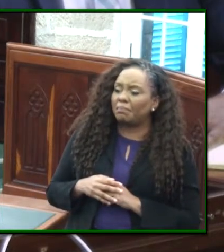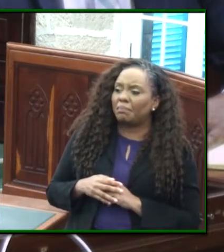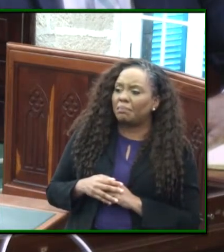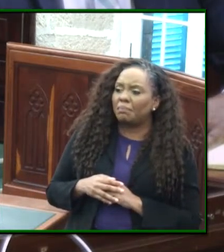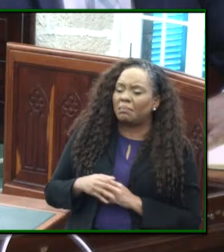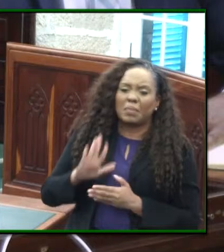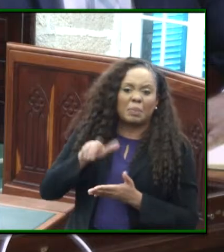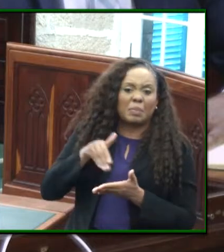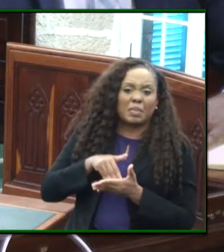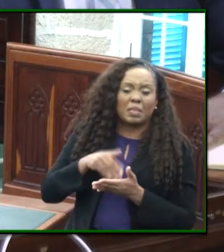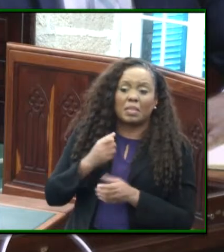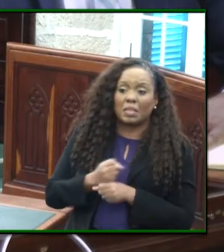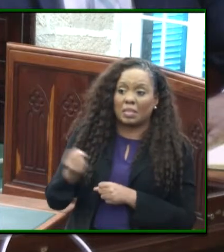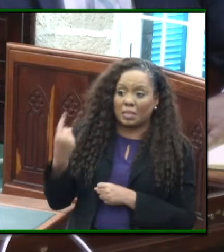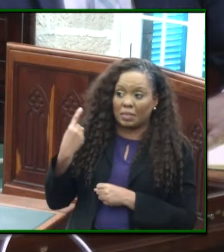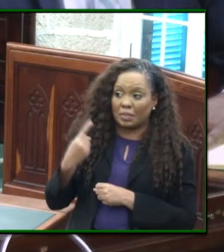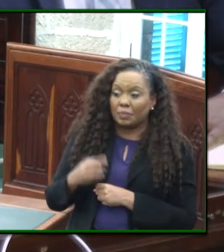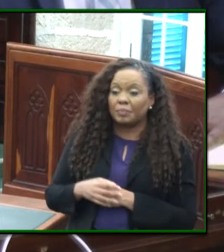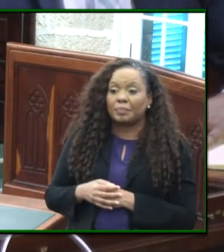year.